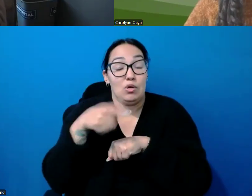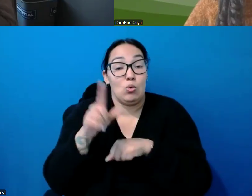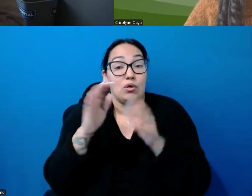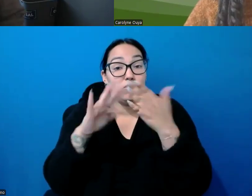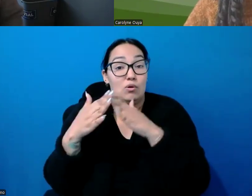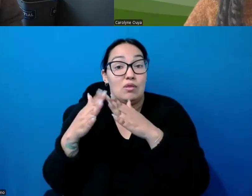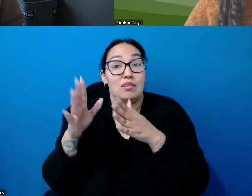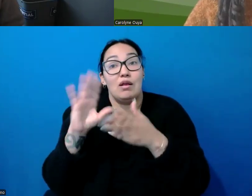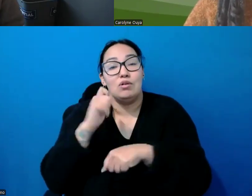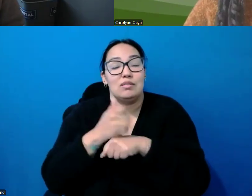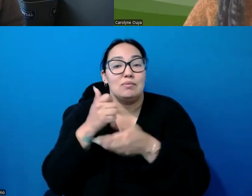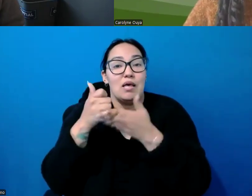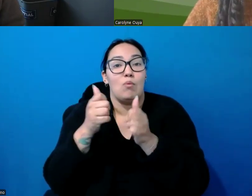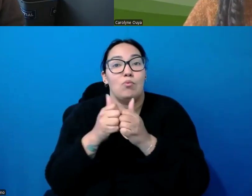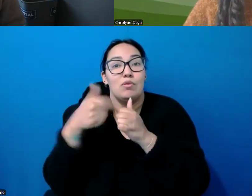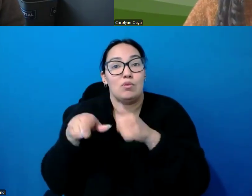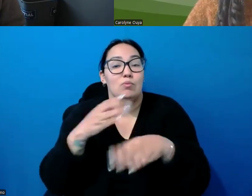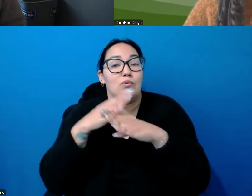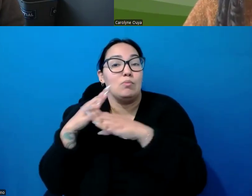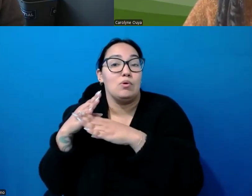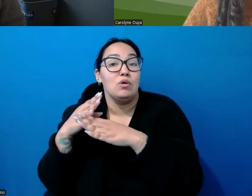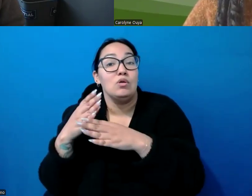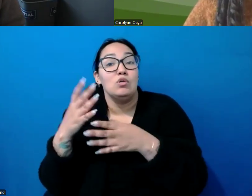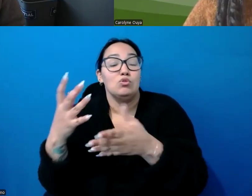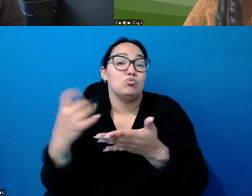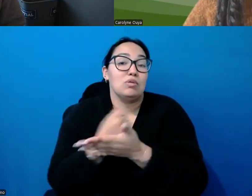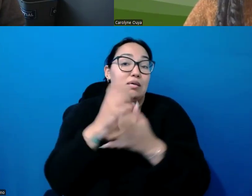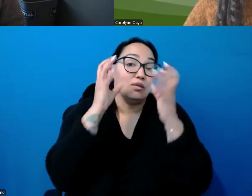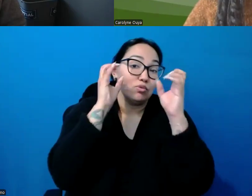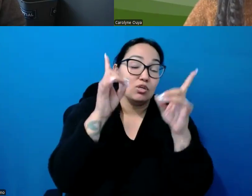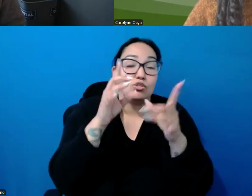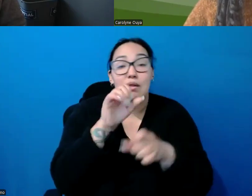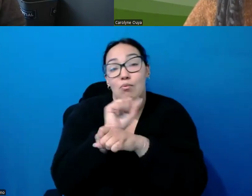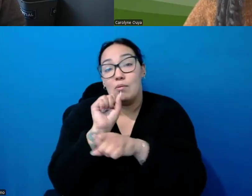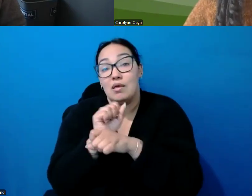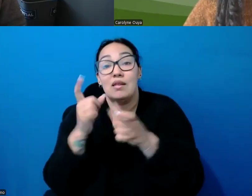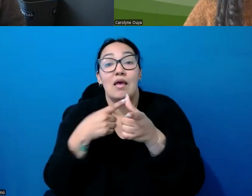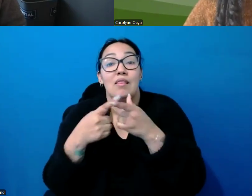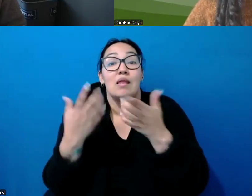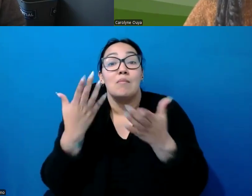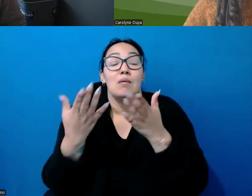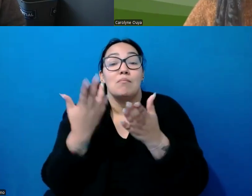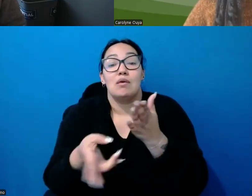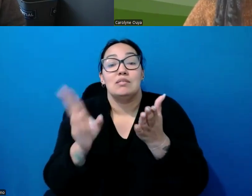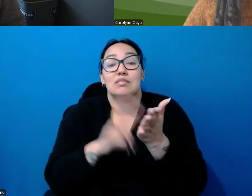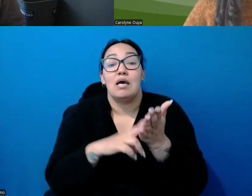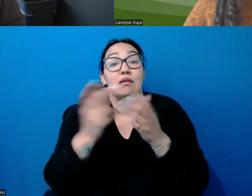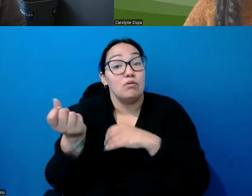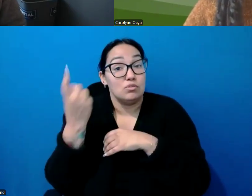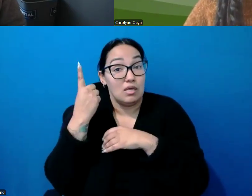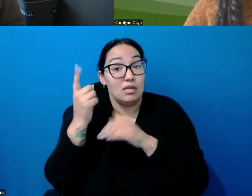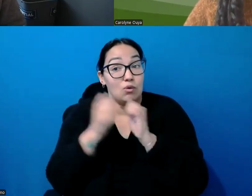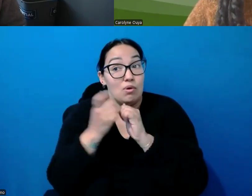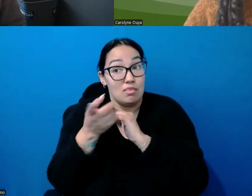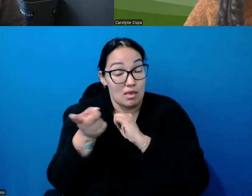help individuals with barriers to get education and employment, and then see if you can sign a memorandum of understanding with them